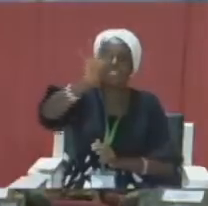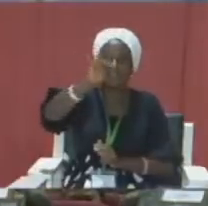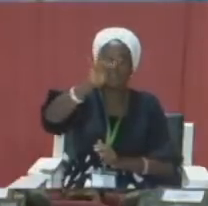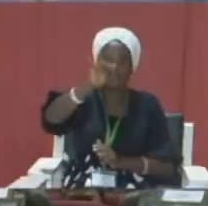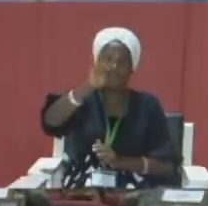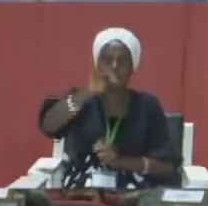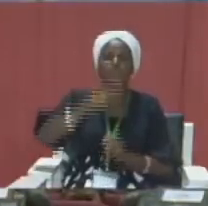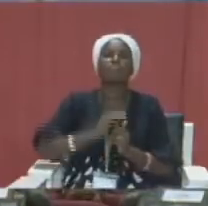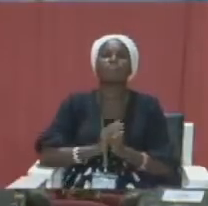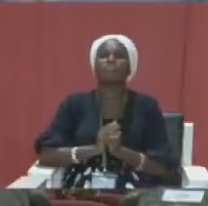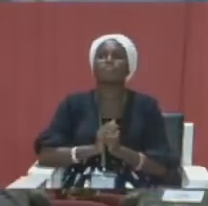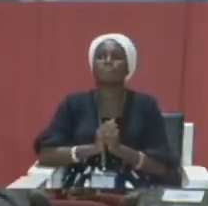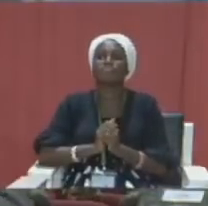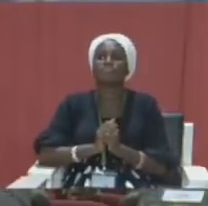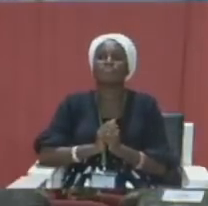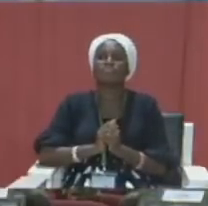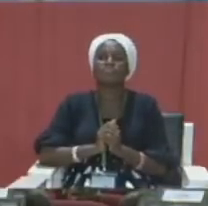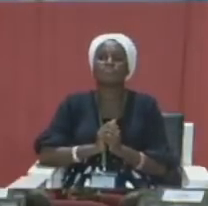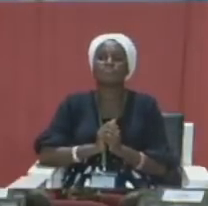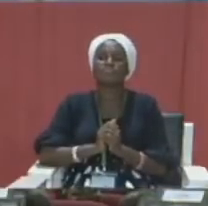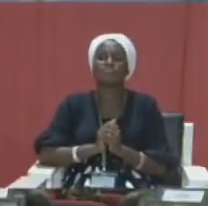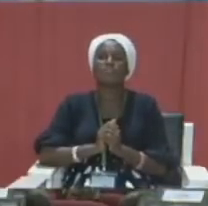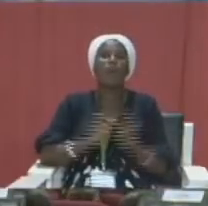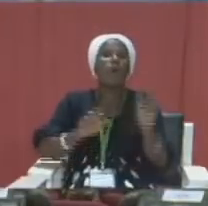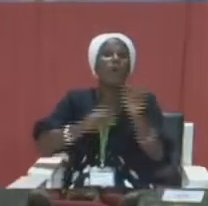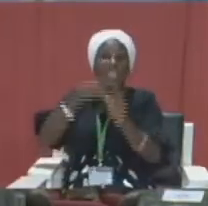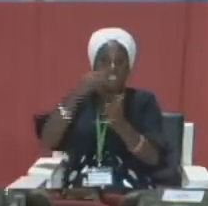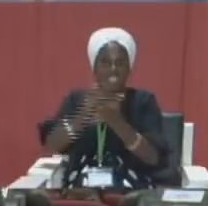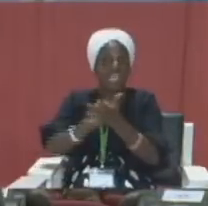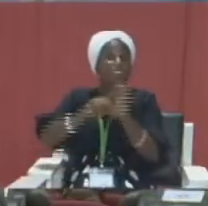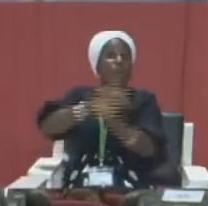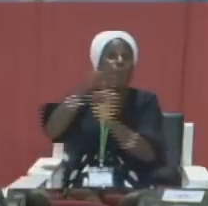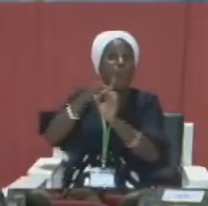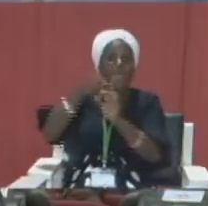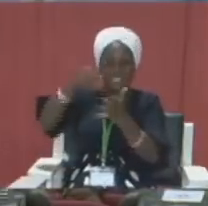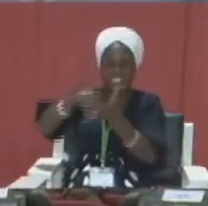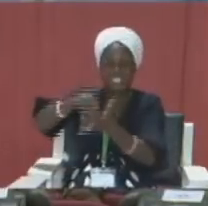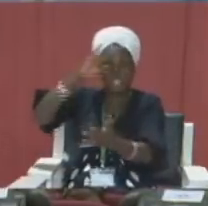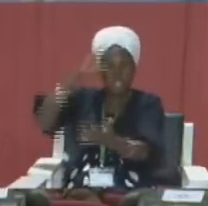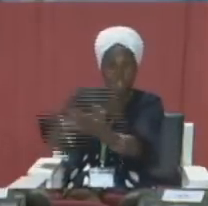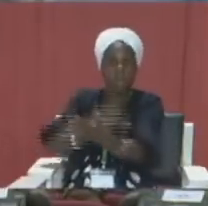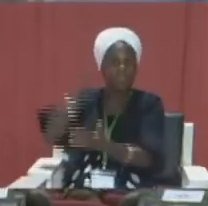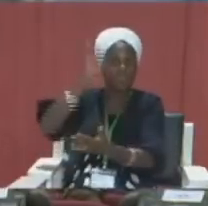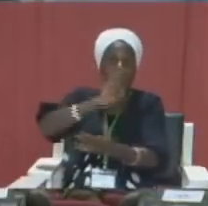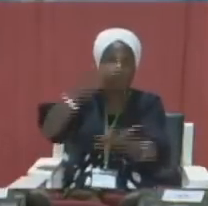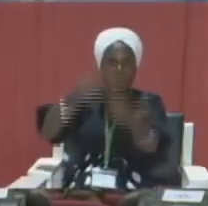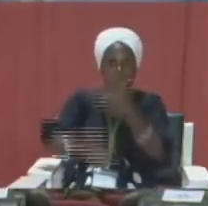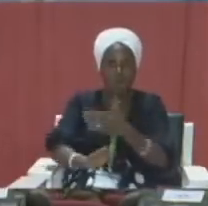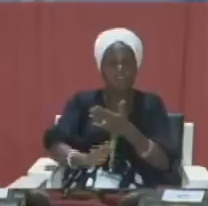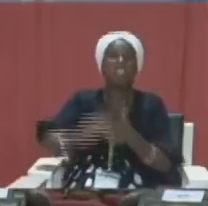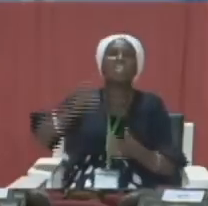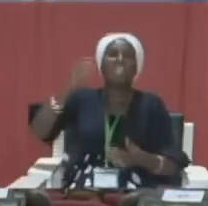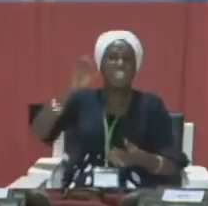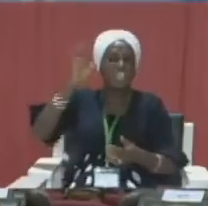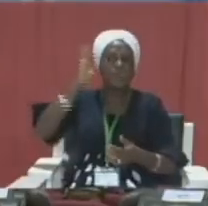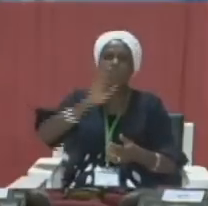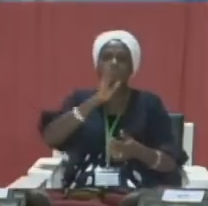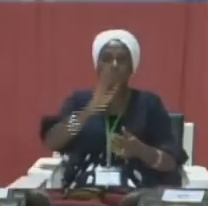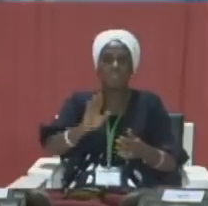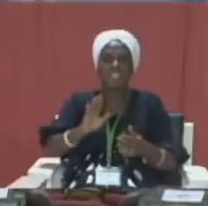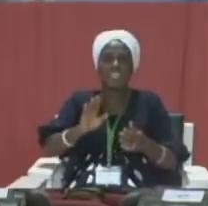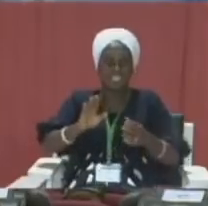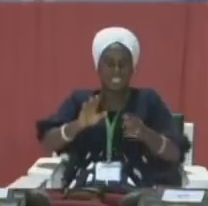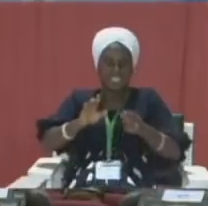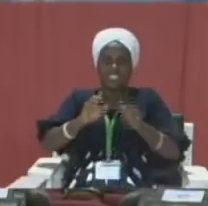Isaiah gives us a sign. When this son shall be born, he shall be distinguished by one sign. And